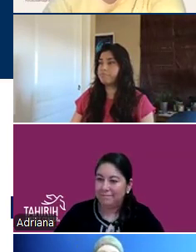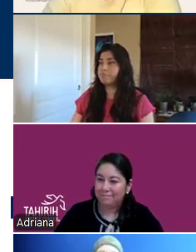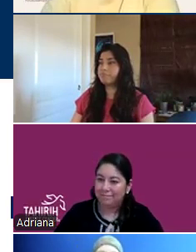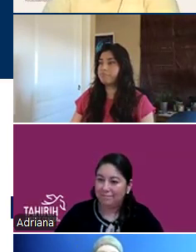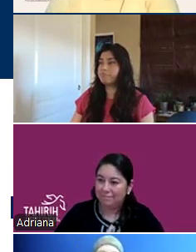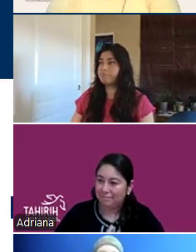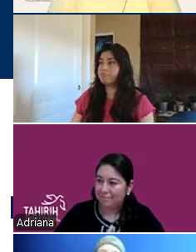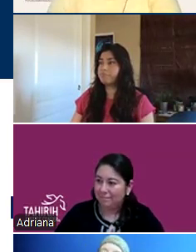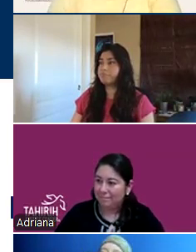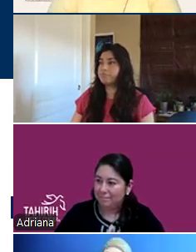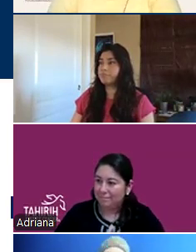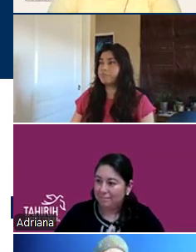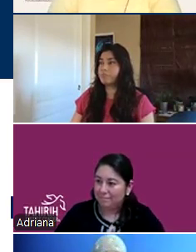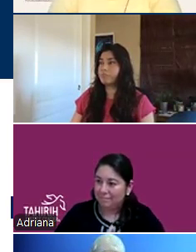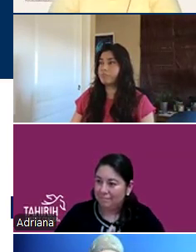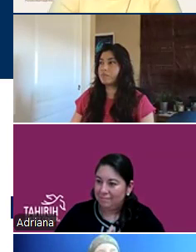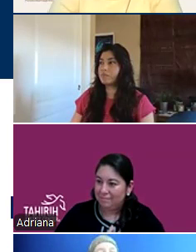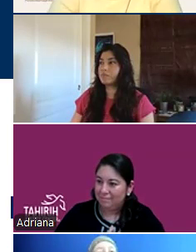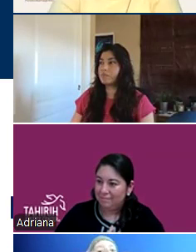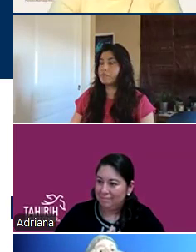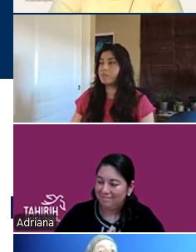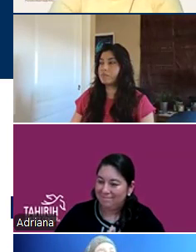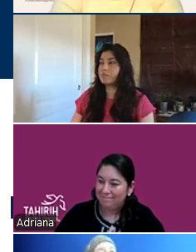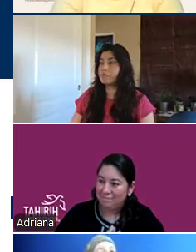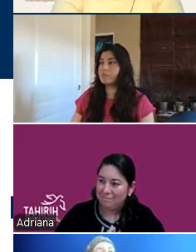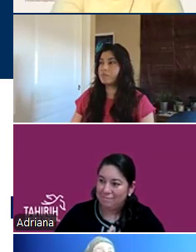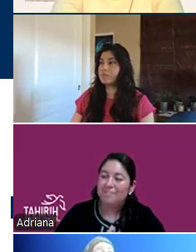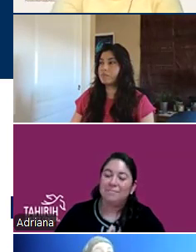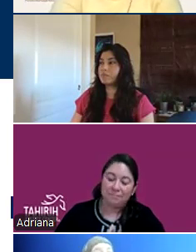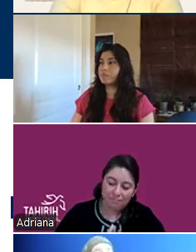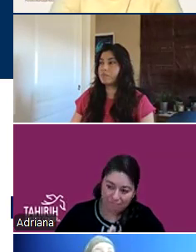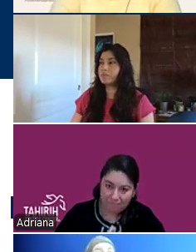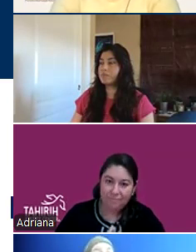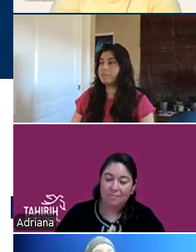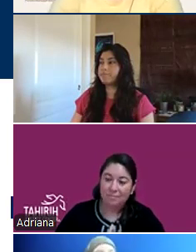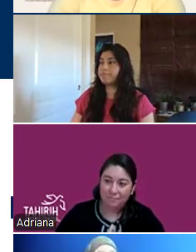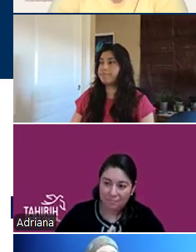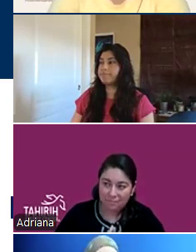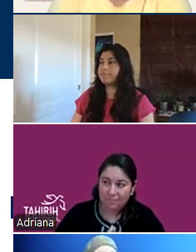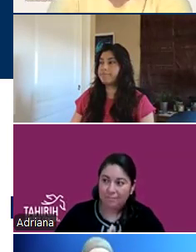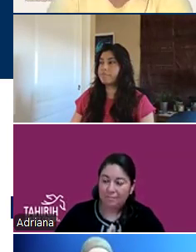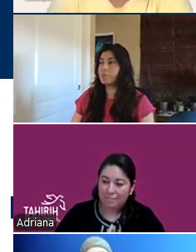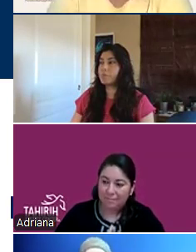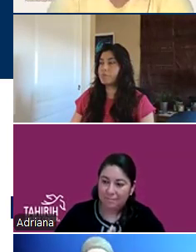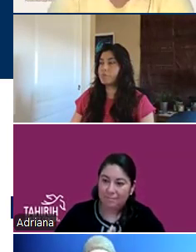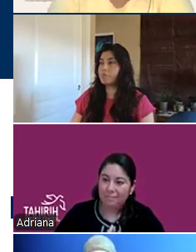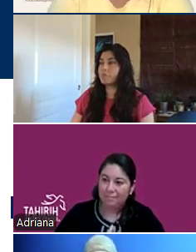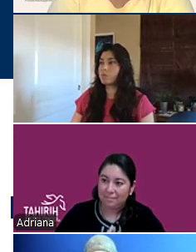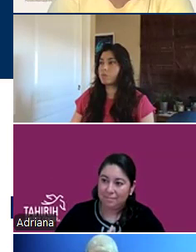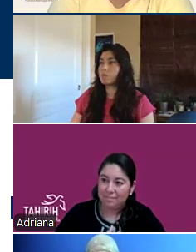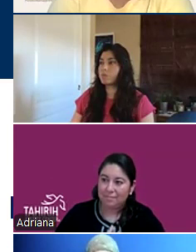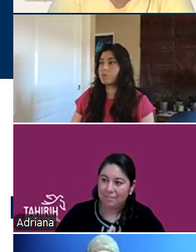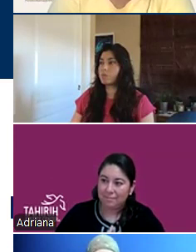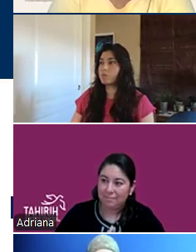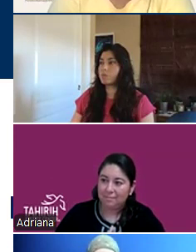Thank you. Again, I want to thank Sara for being here with us, for sharing more about her,